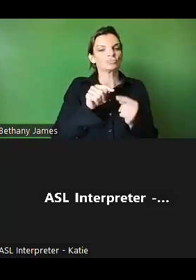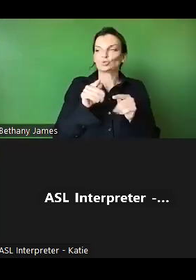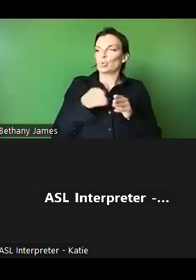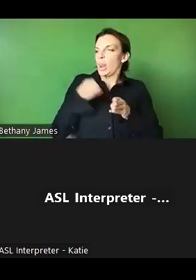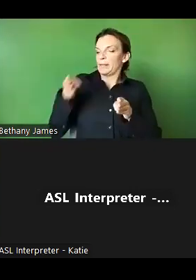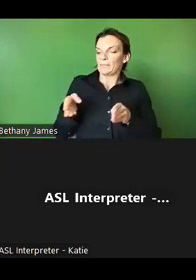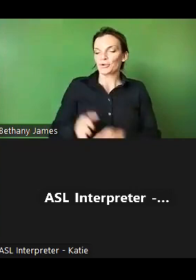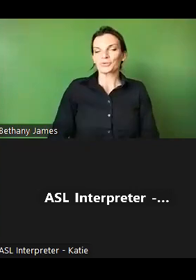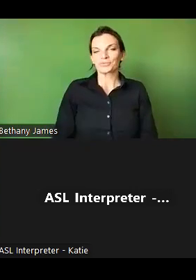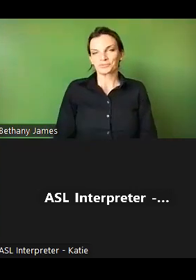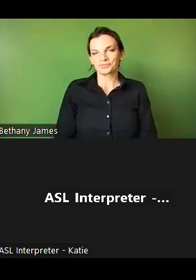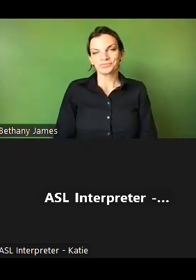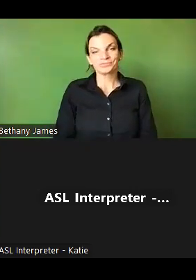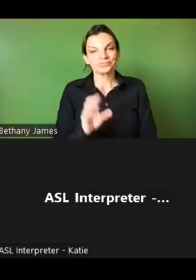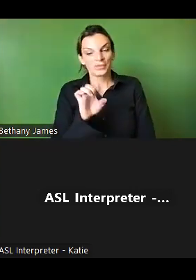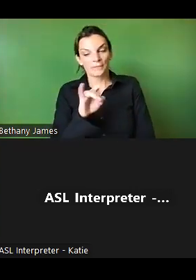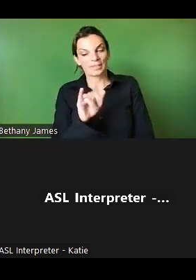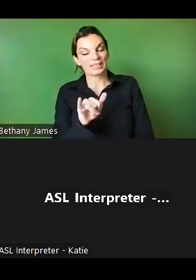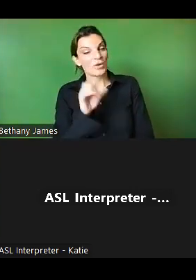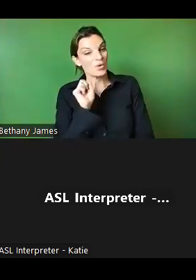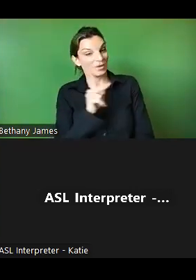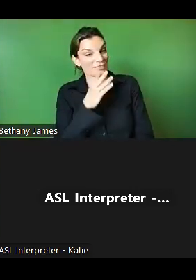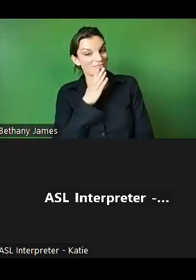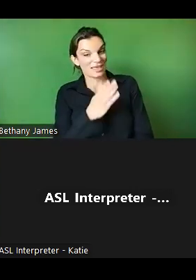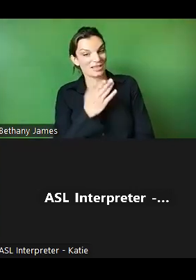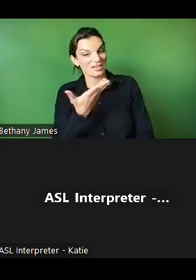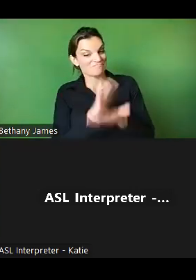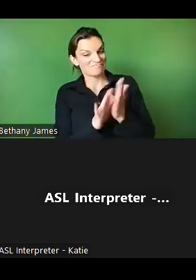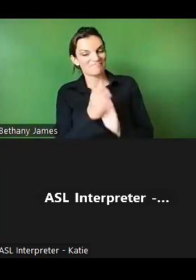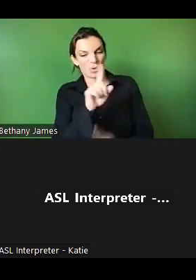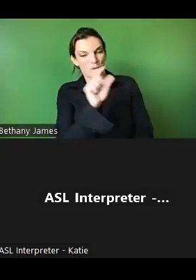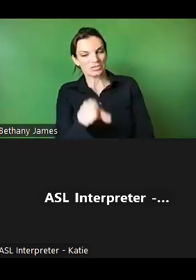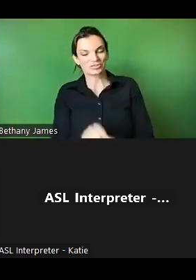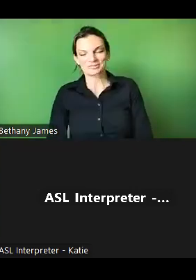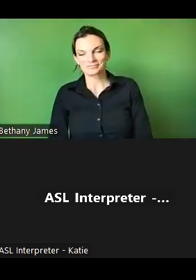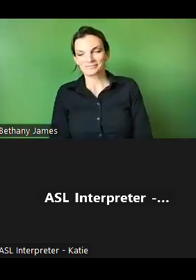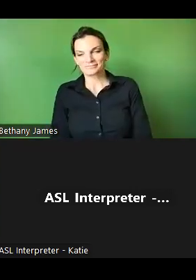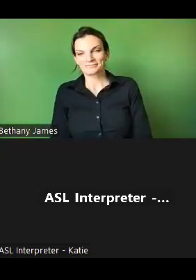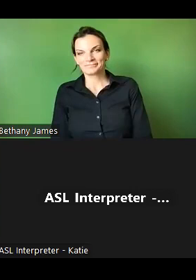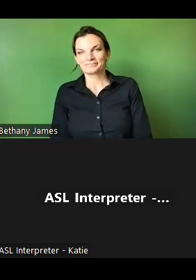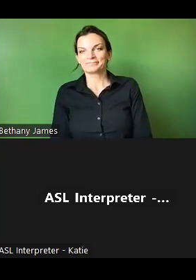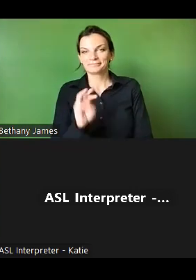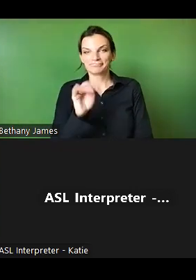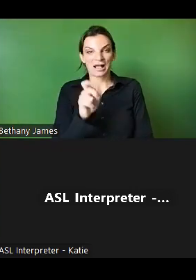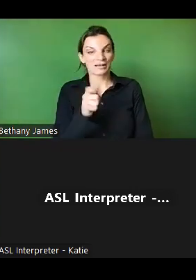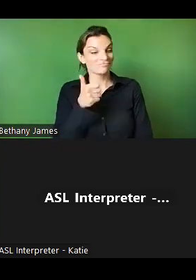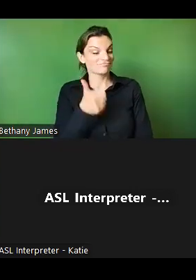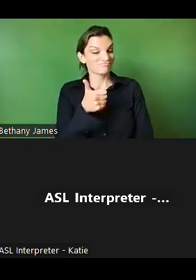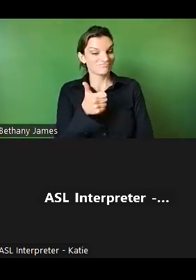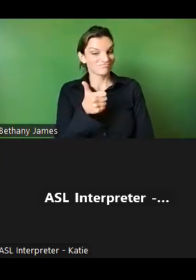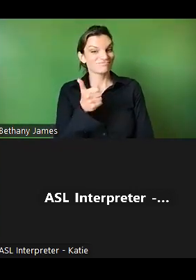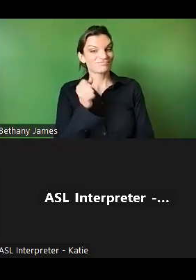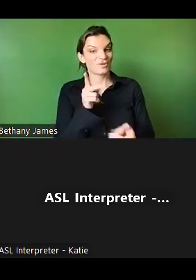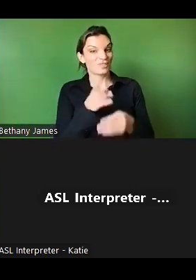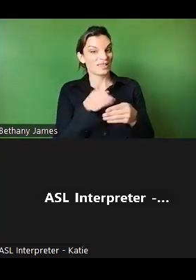Absolutely. All right, well, thank you. And that is all the questions that we have. All right, well, I guess that's it then. So